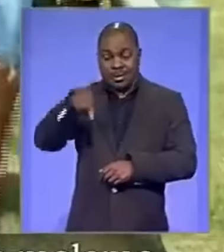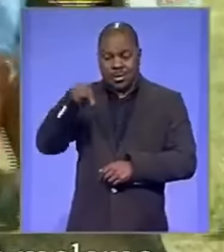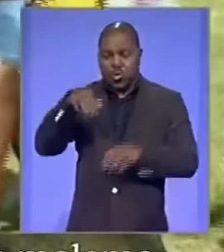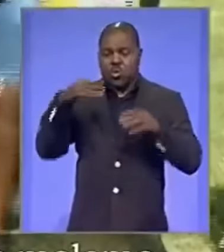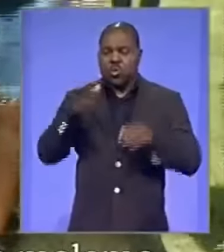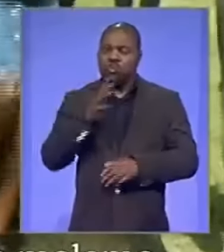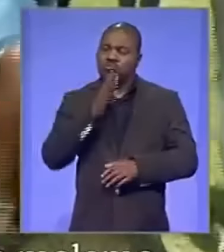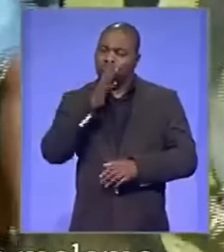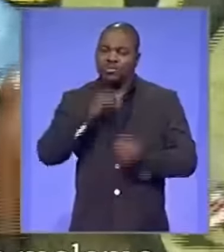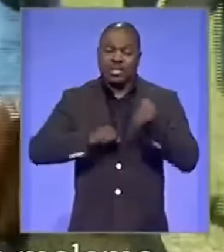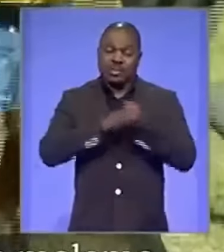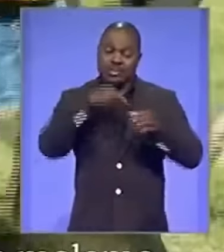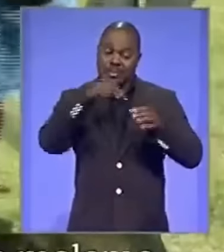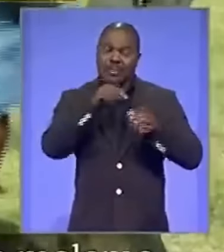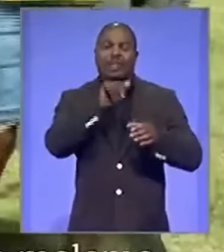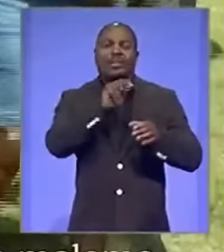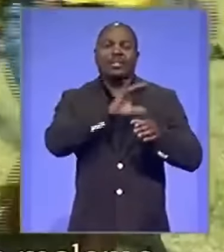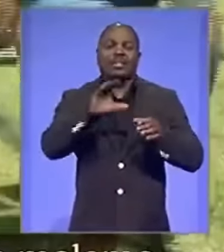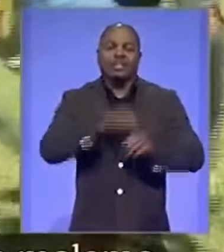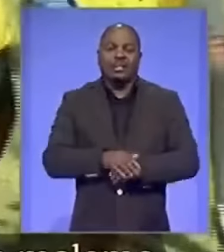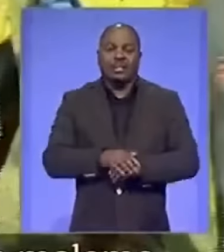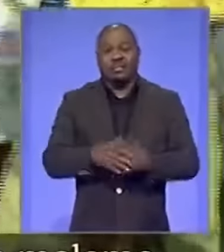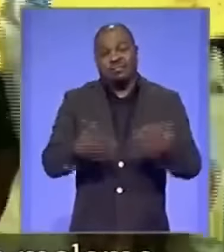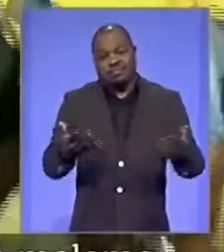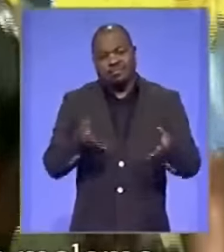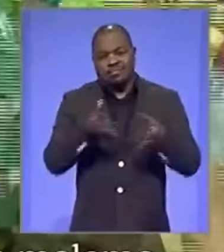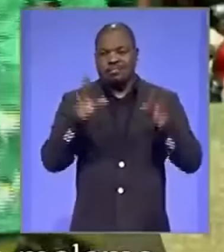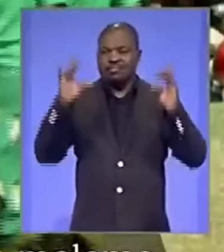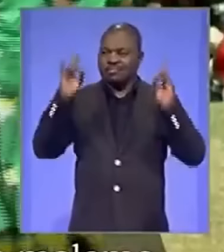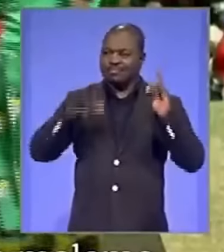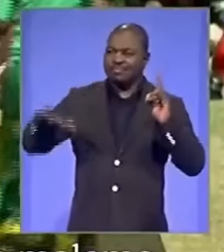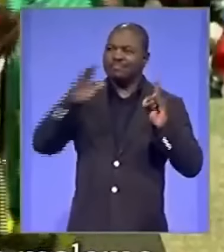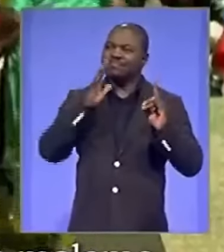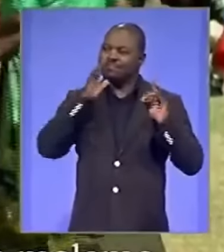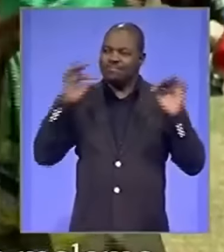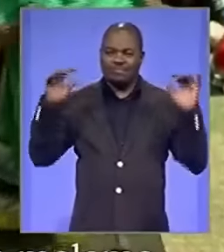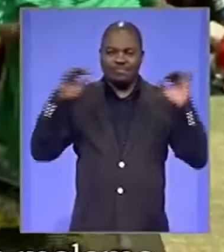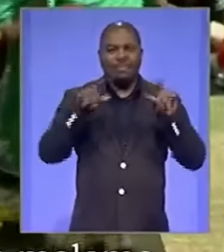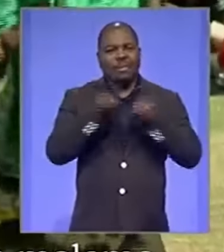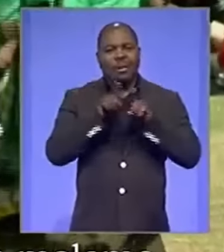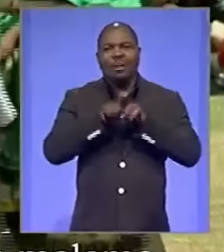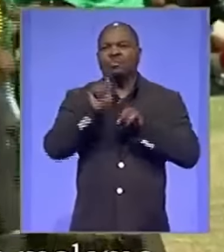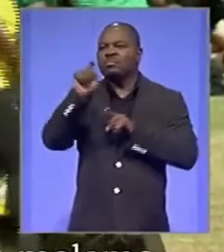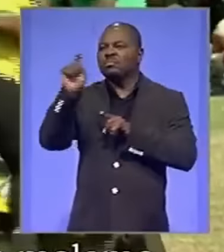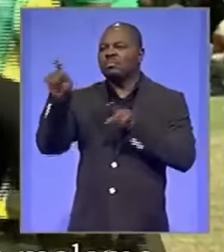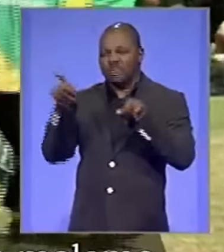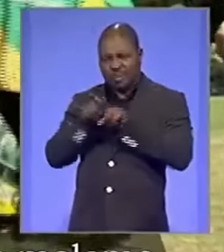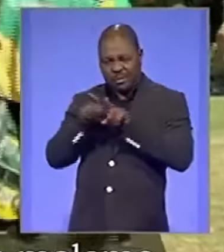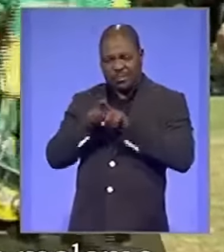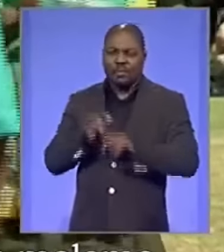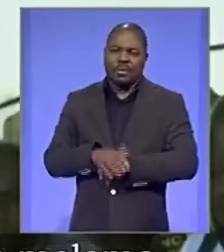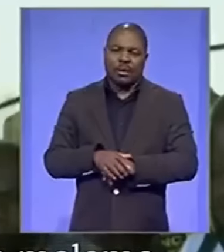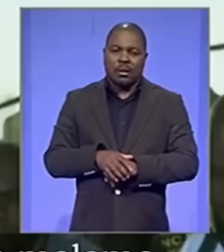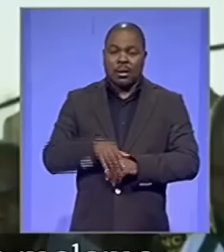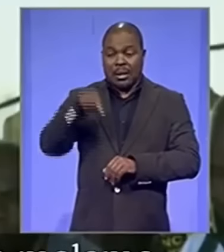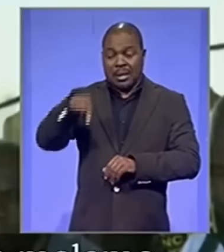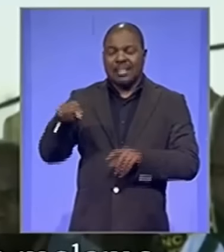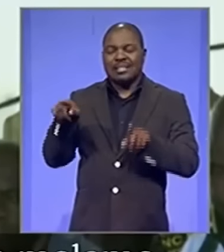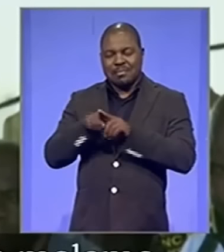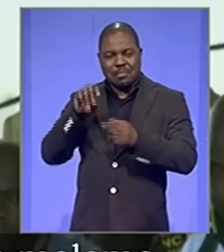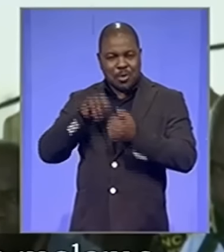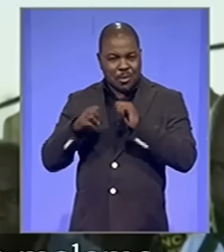go bogo sa makatše gore go bonagetše palo ya godimo ka lepatlelong le. Go no swana le ditikologo tše dingwe, tikologo ye le yona e na le bodidi